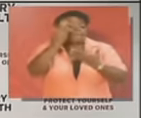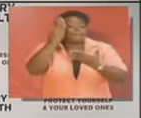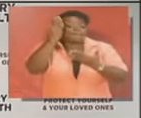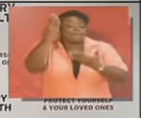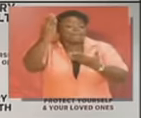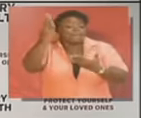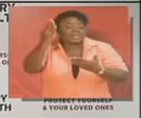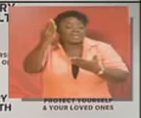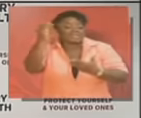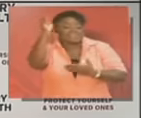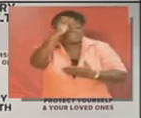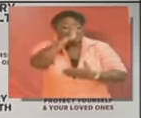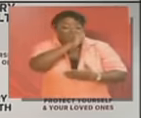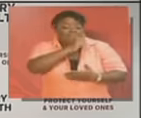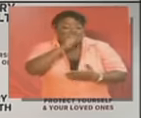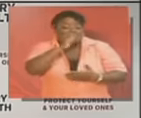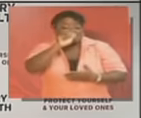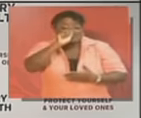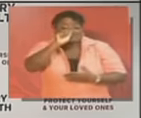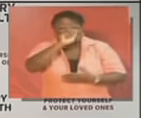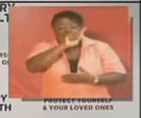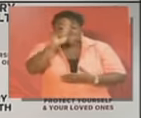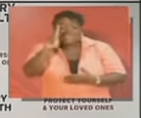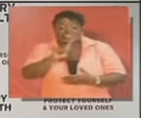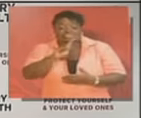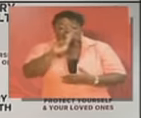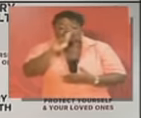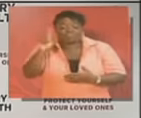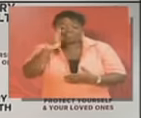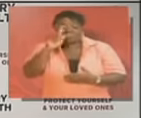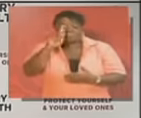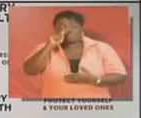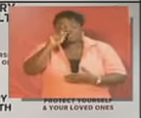supply, given that the largest batch was supposed to come from them?